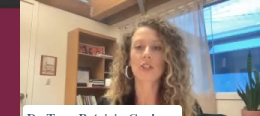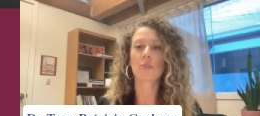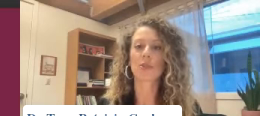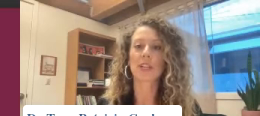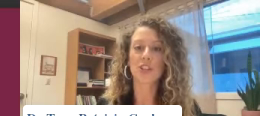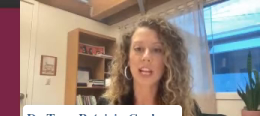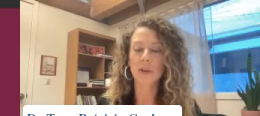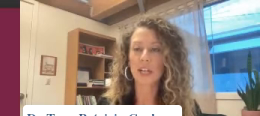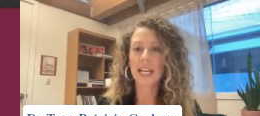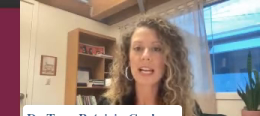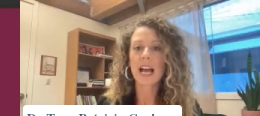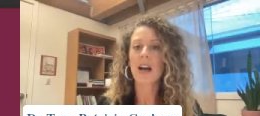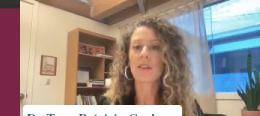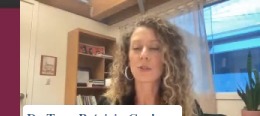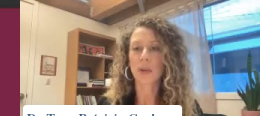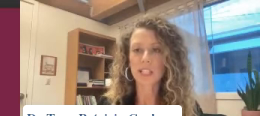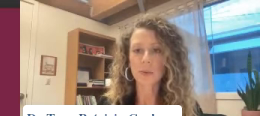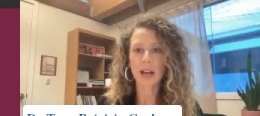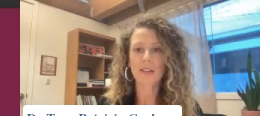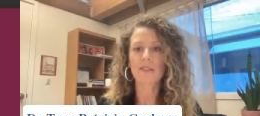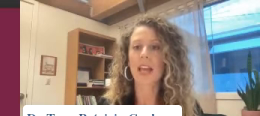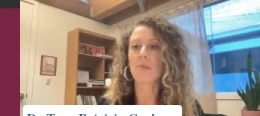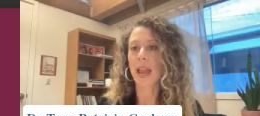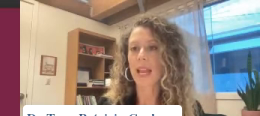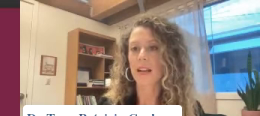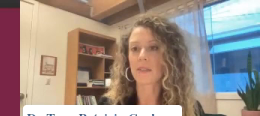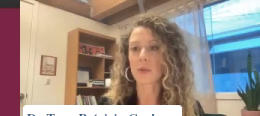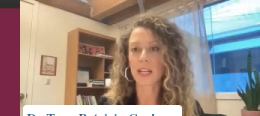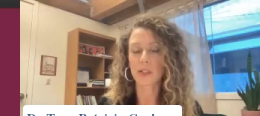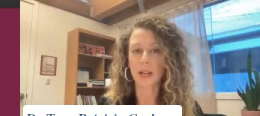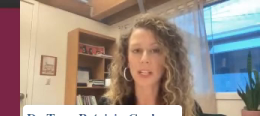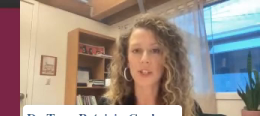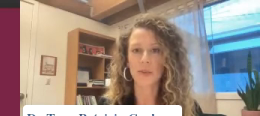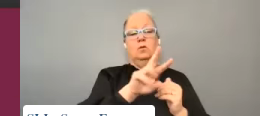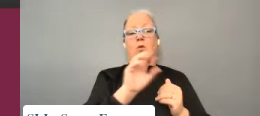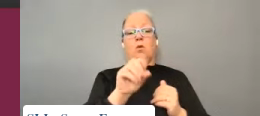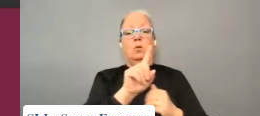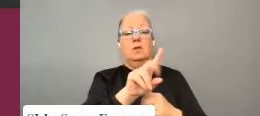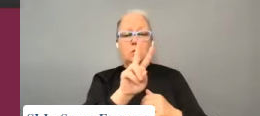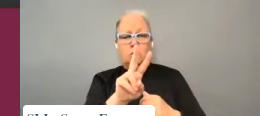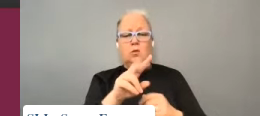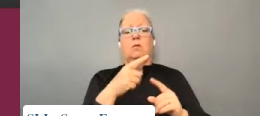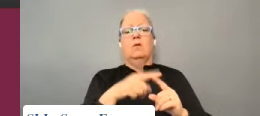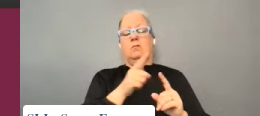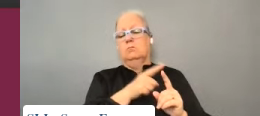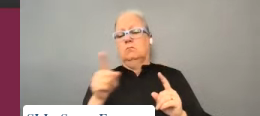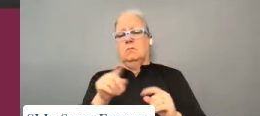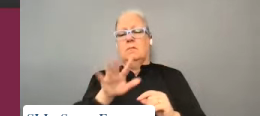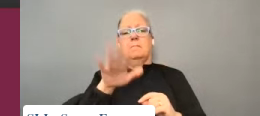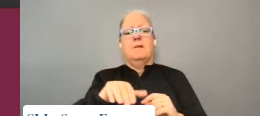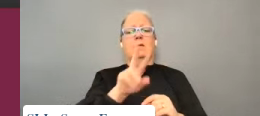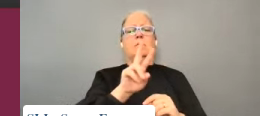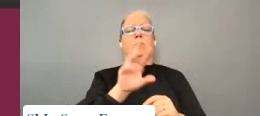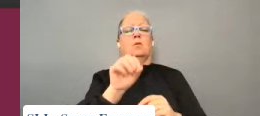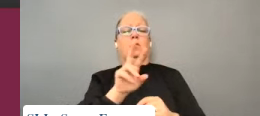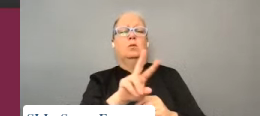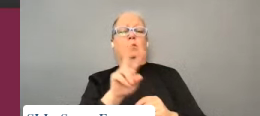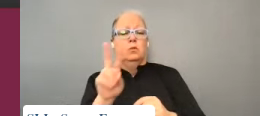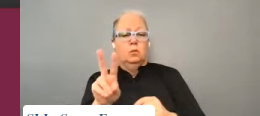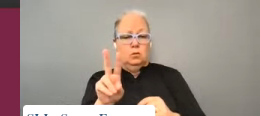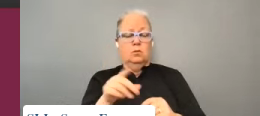in English between January of 2012 and May of 2022. And this 48